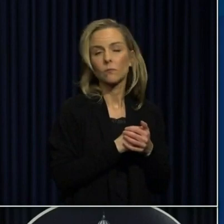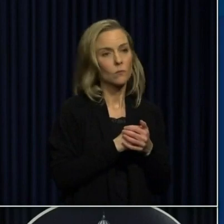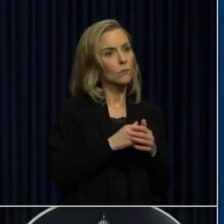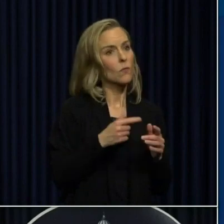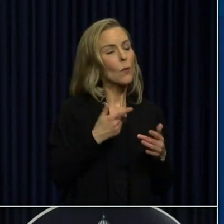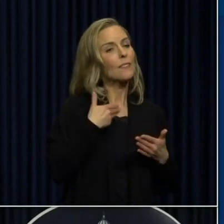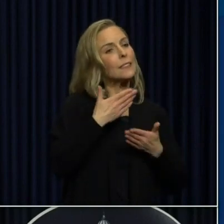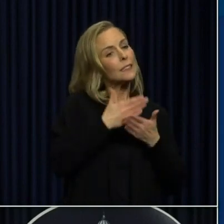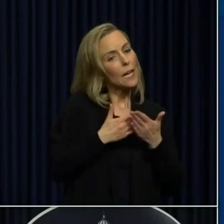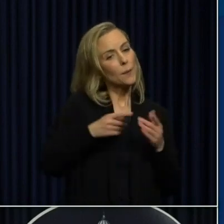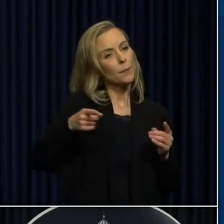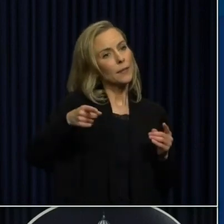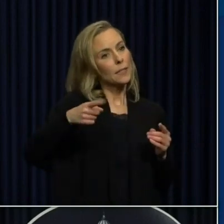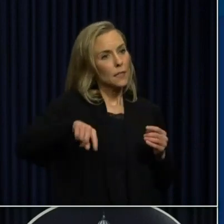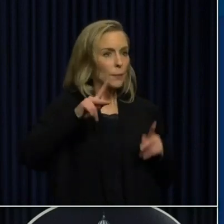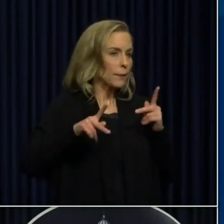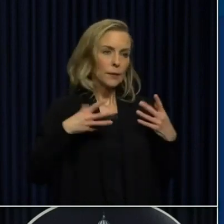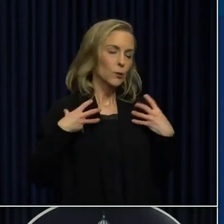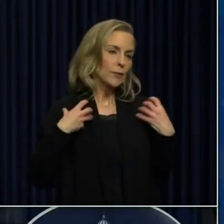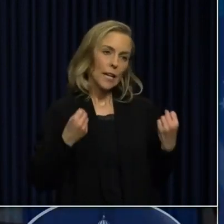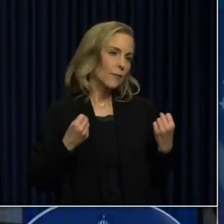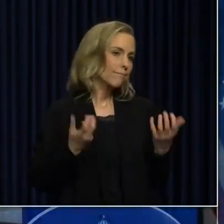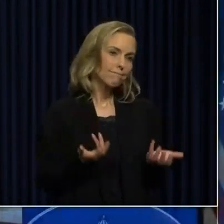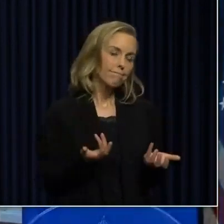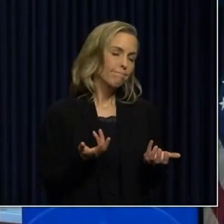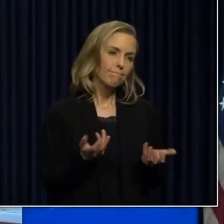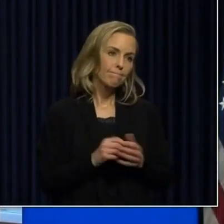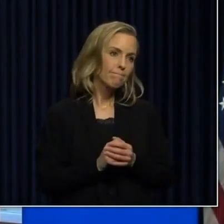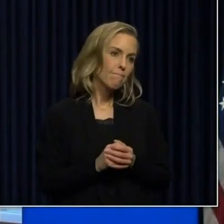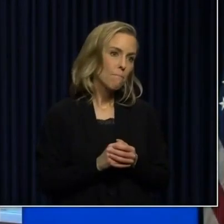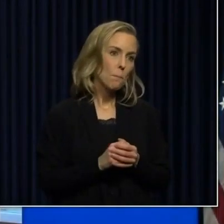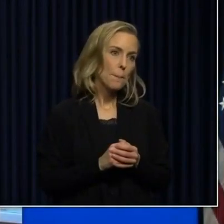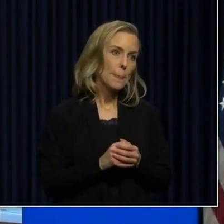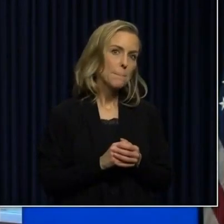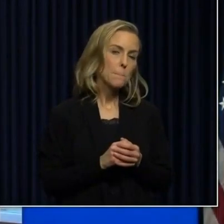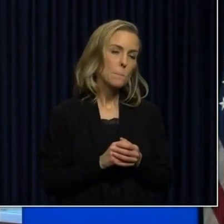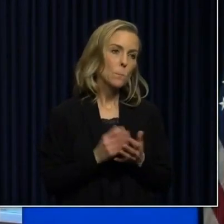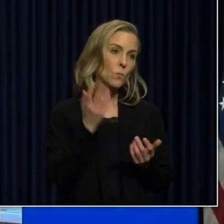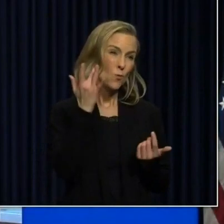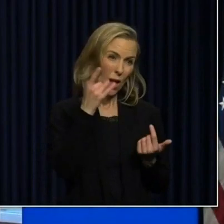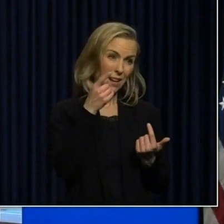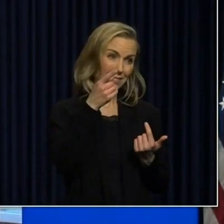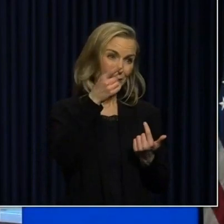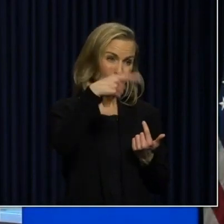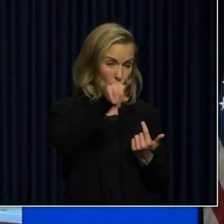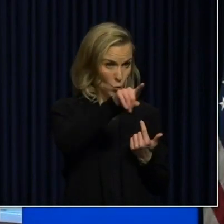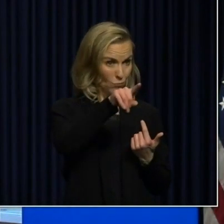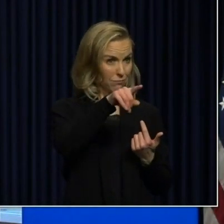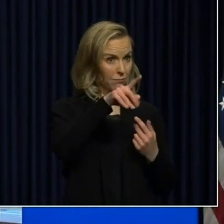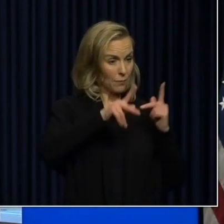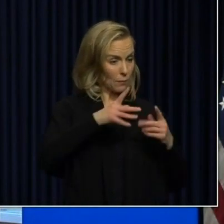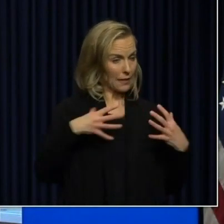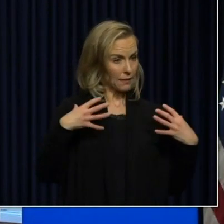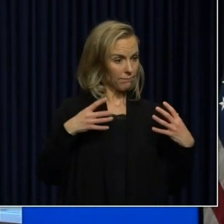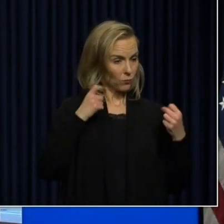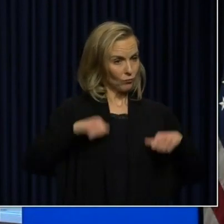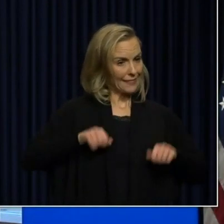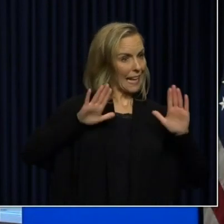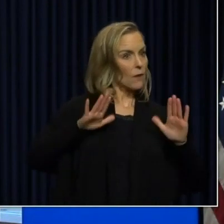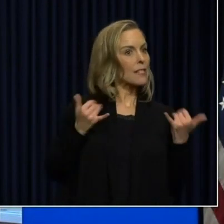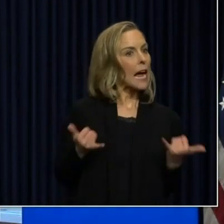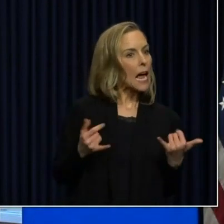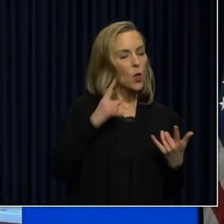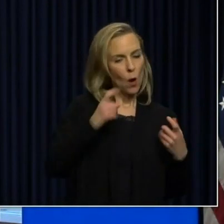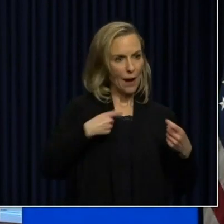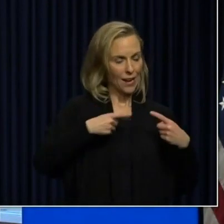have those that don't recover. We do. That's why you are making the sacrifices that you're making. That's why we've changed